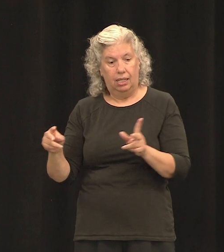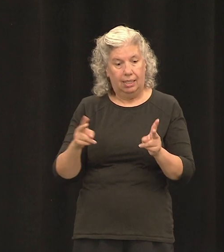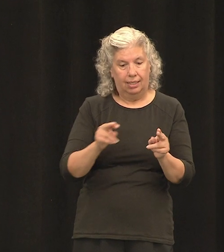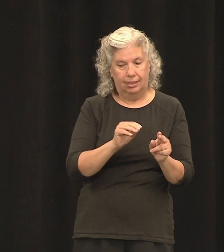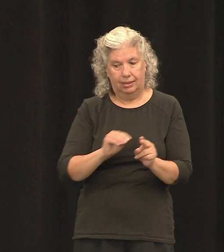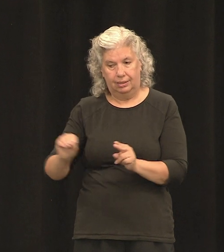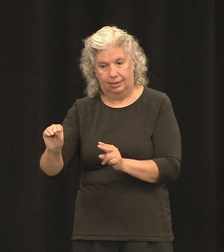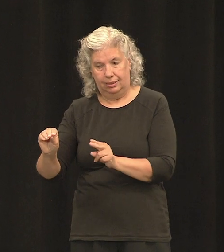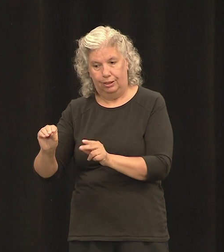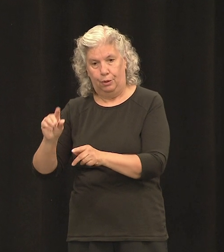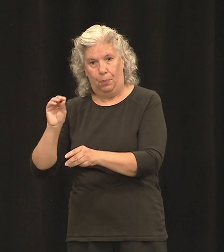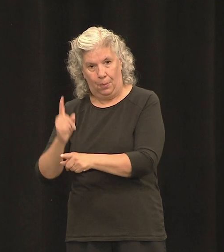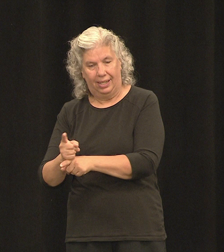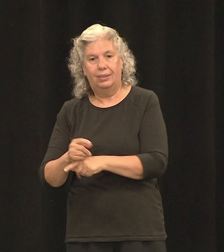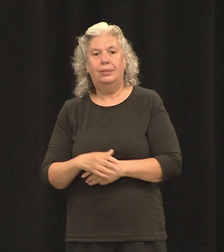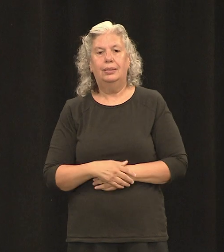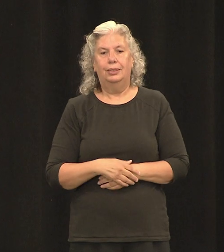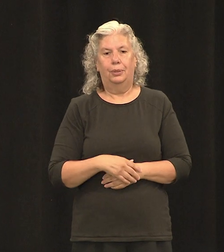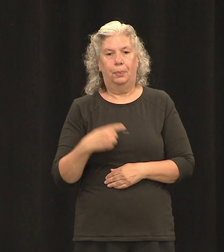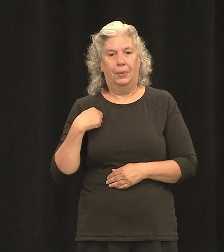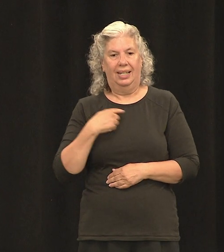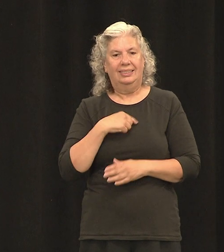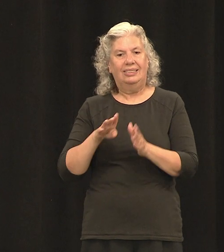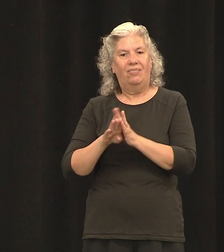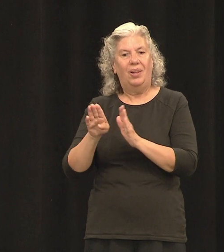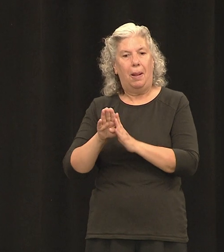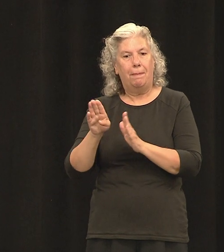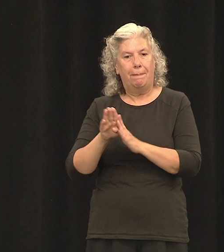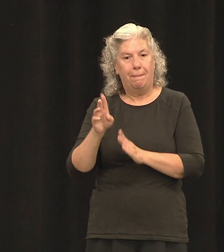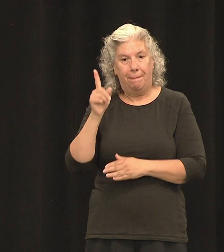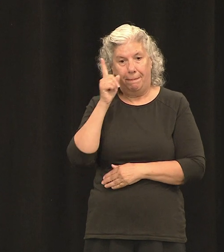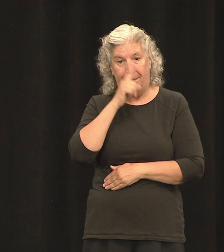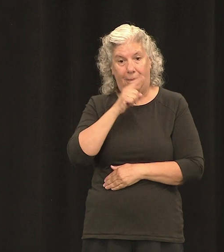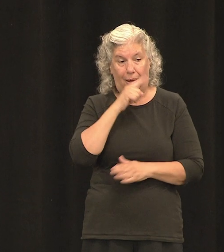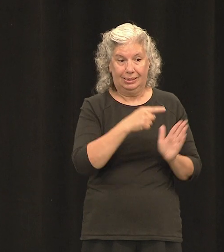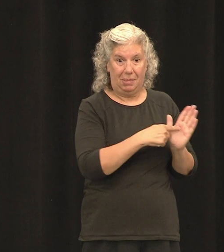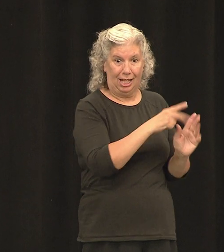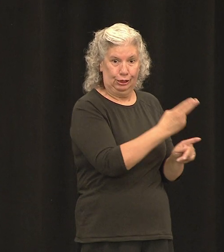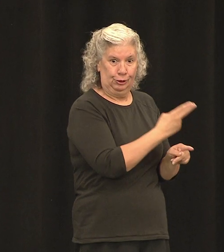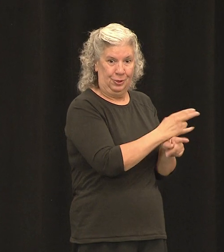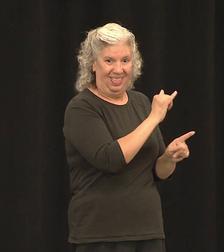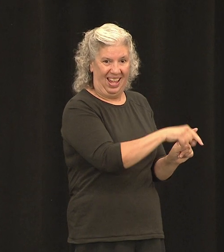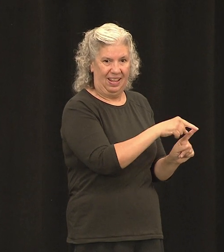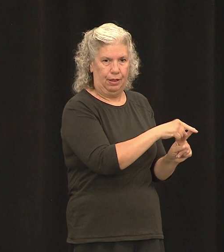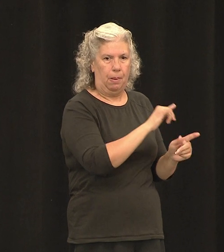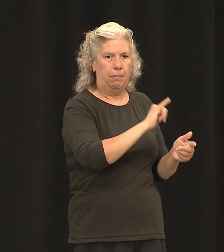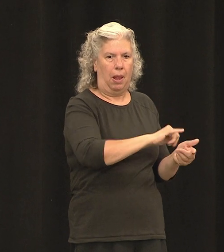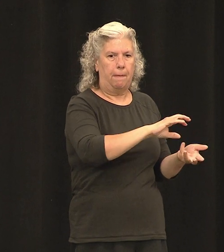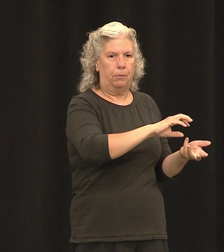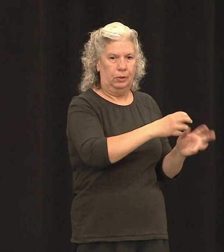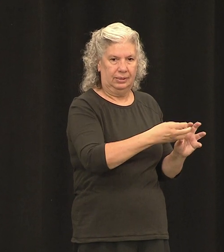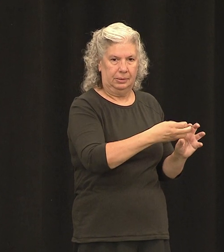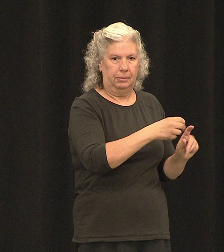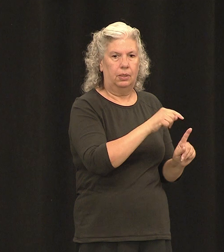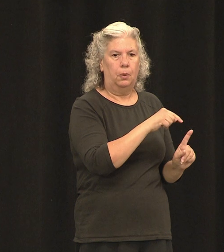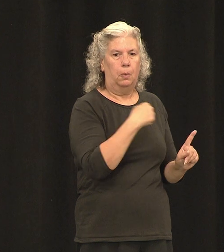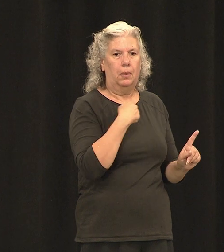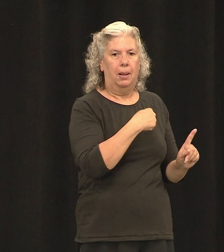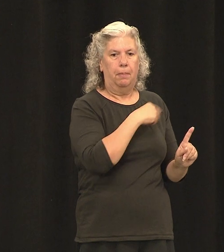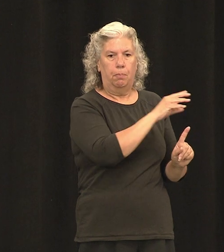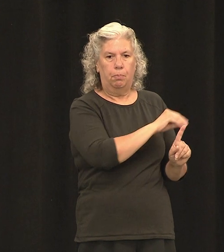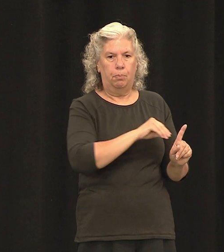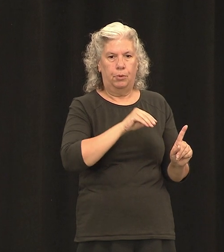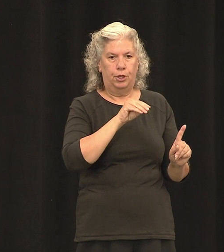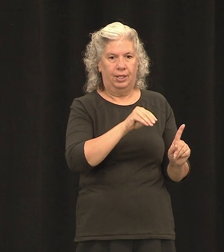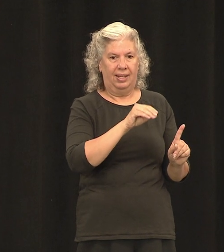So we developed a mouse model with the Acadian mutation. We knocked it into the mouse genome, and the mice